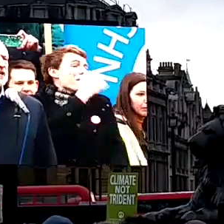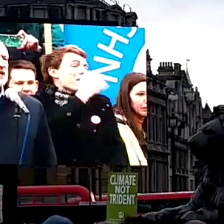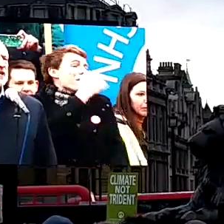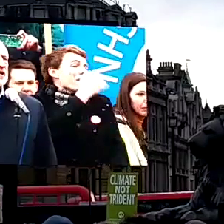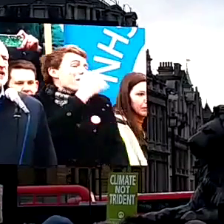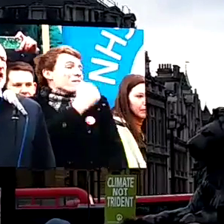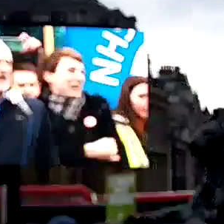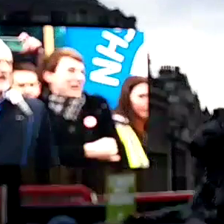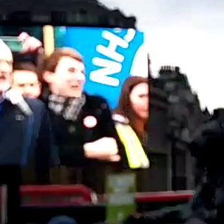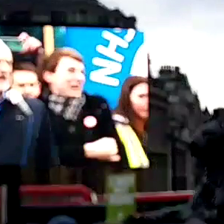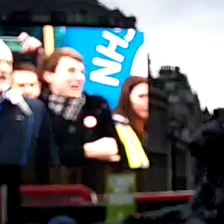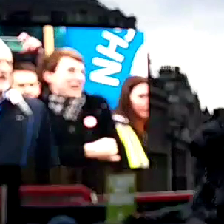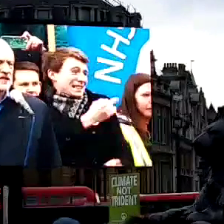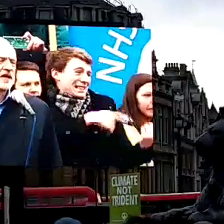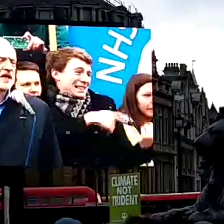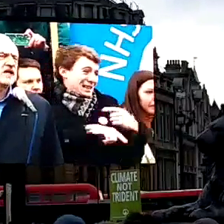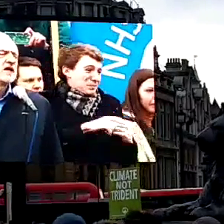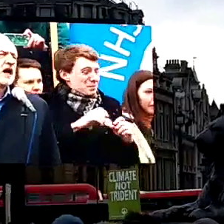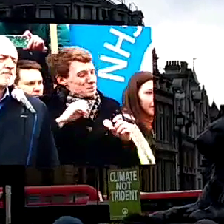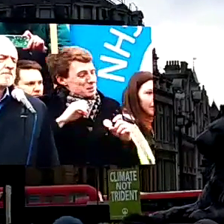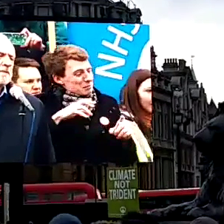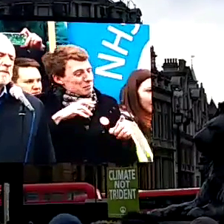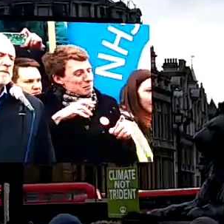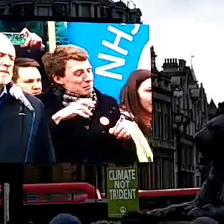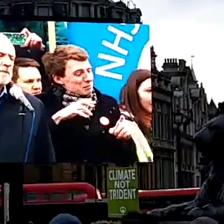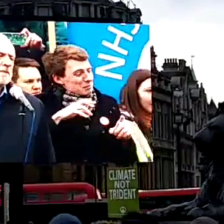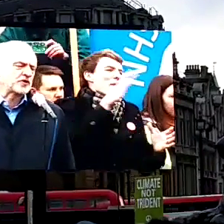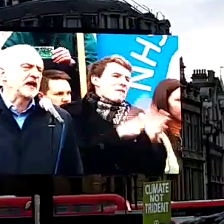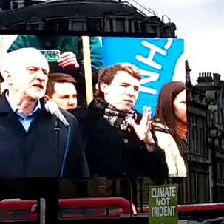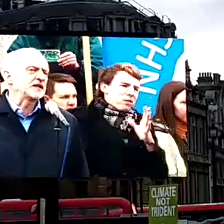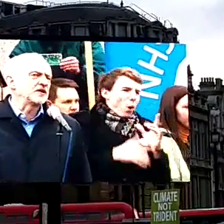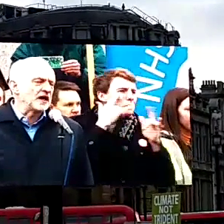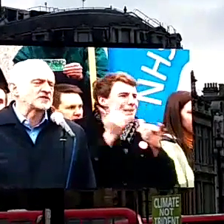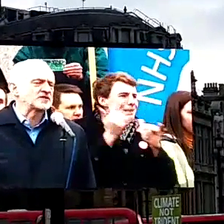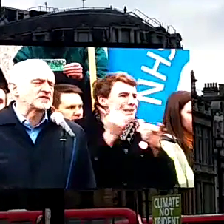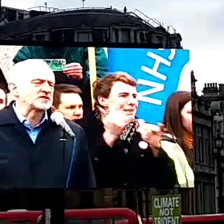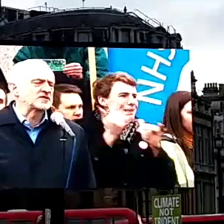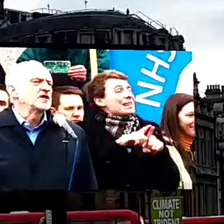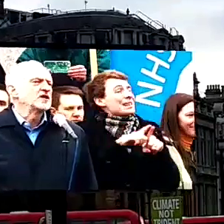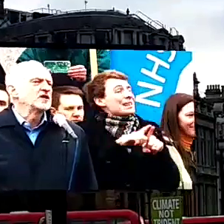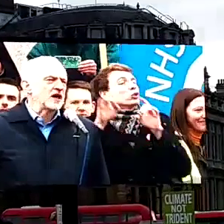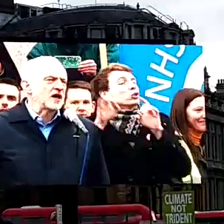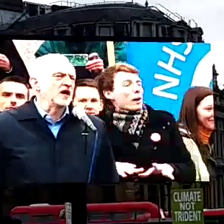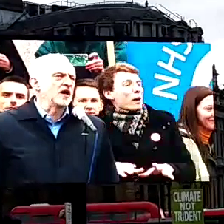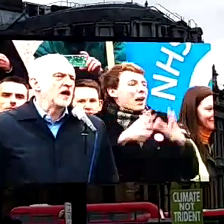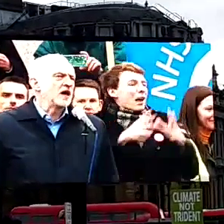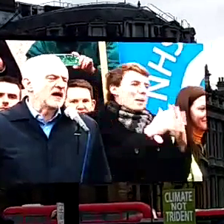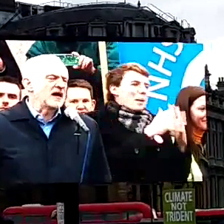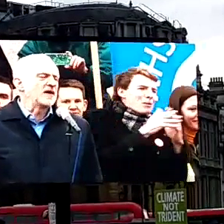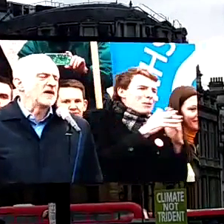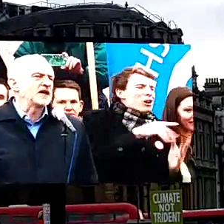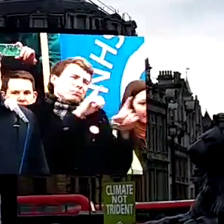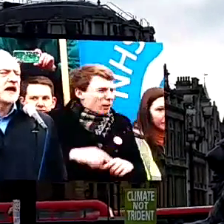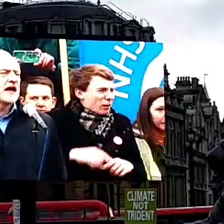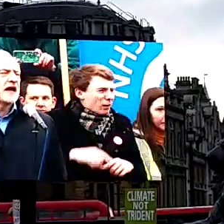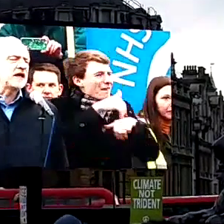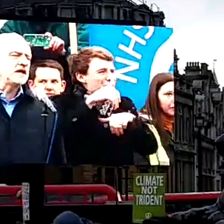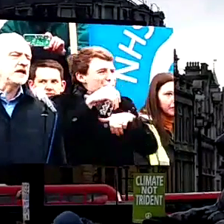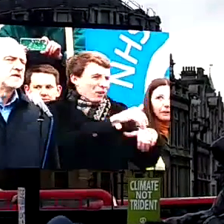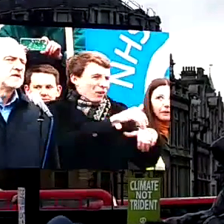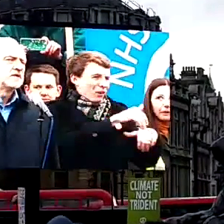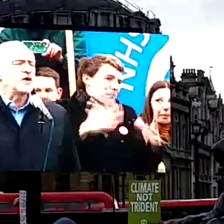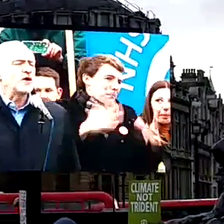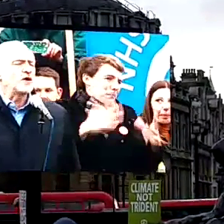tests. As indeed are people in Australia, the United States and Russia and many, many others. And